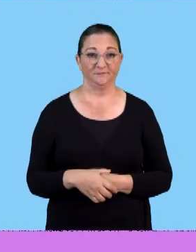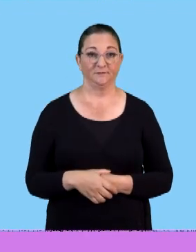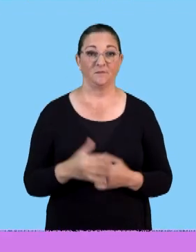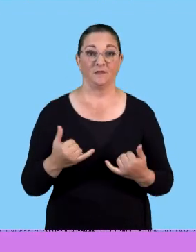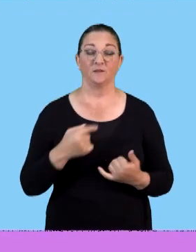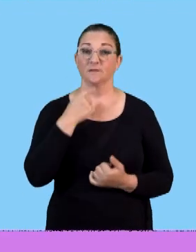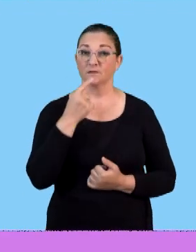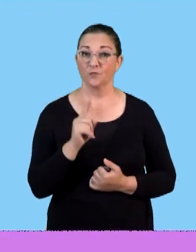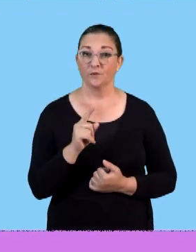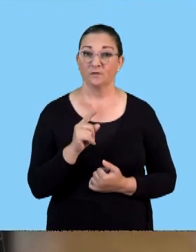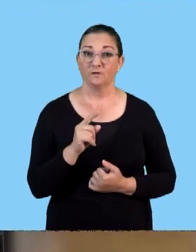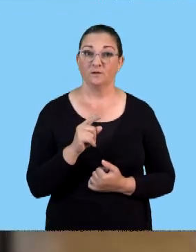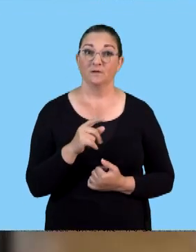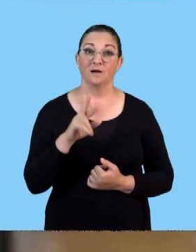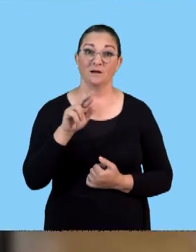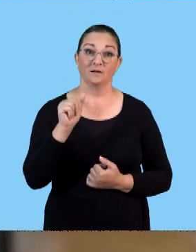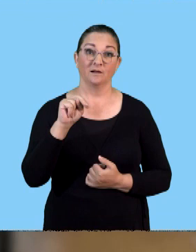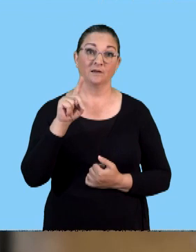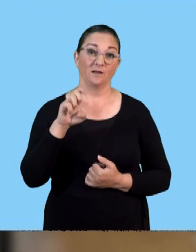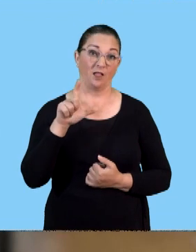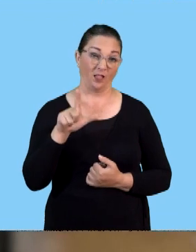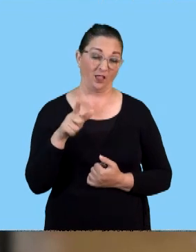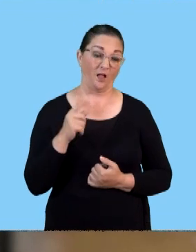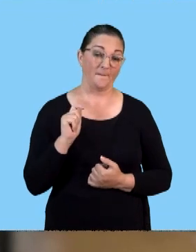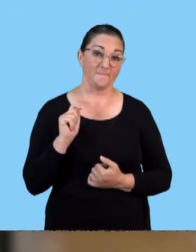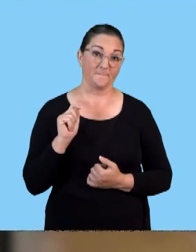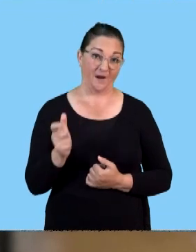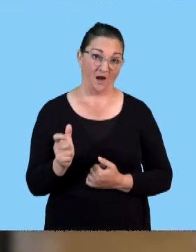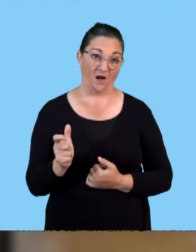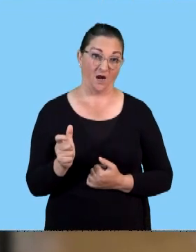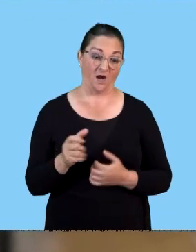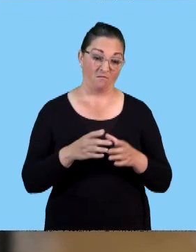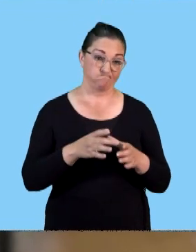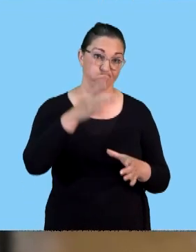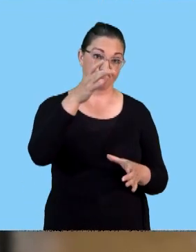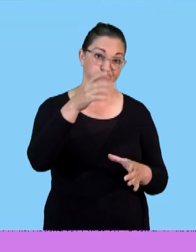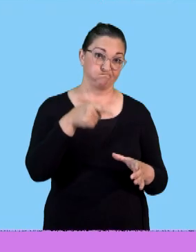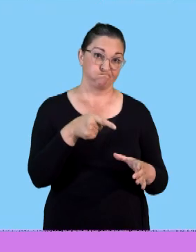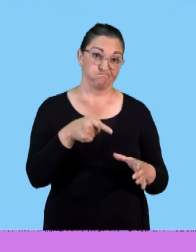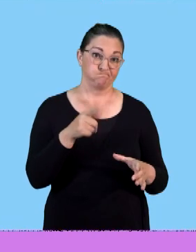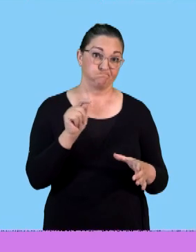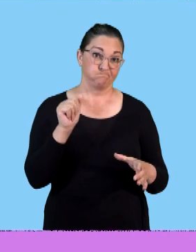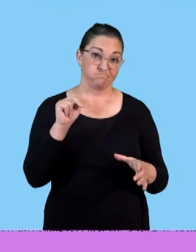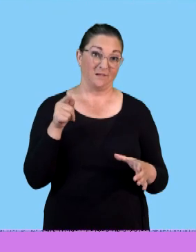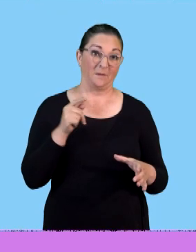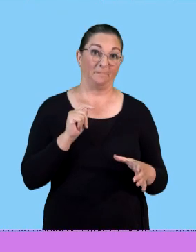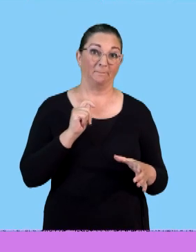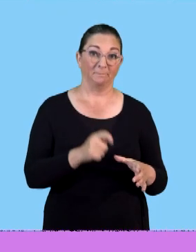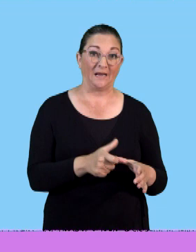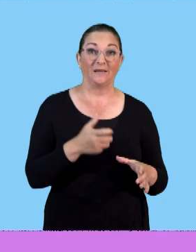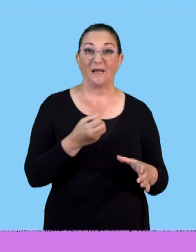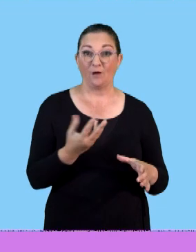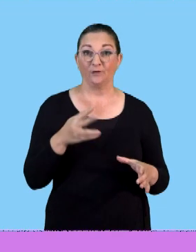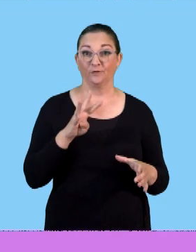537,034 rand and 5 cents. So what we are saying is that Randall buys, right, a cylindrical tank at